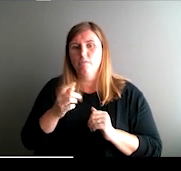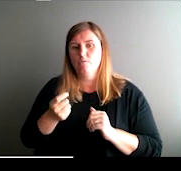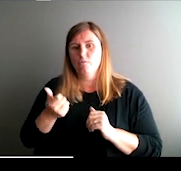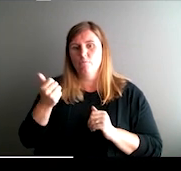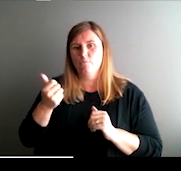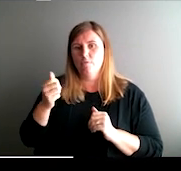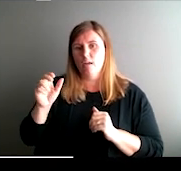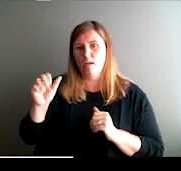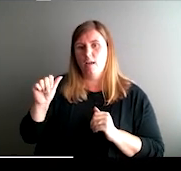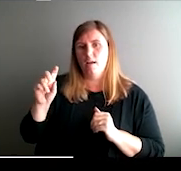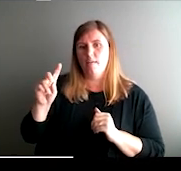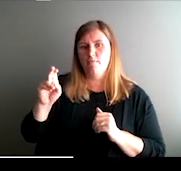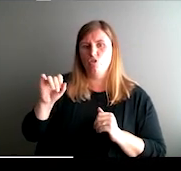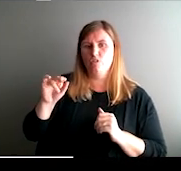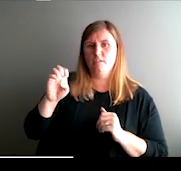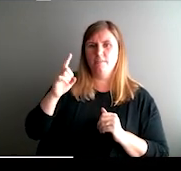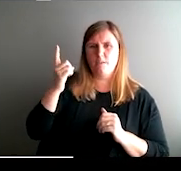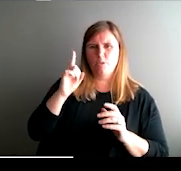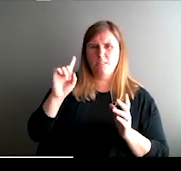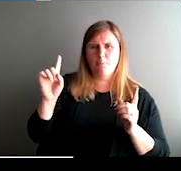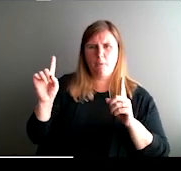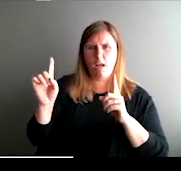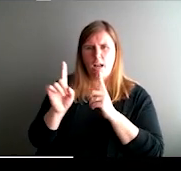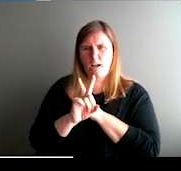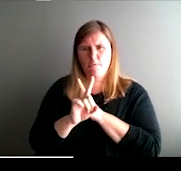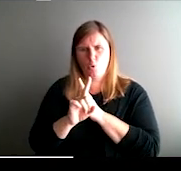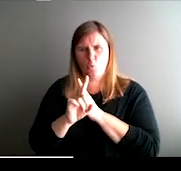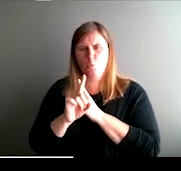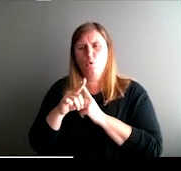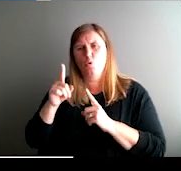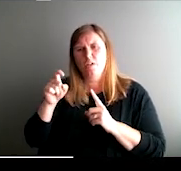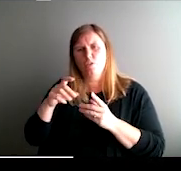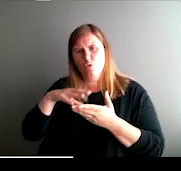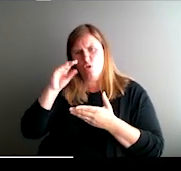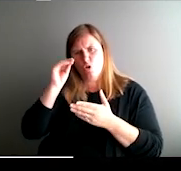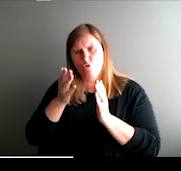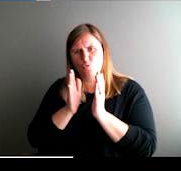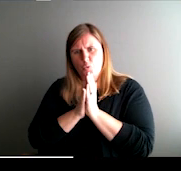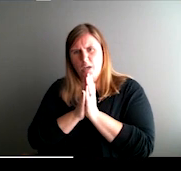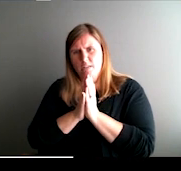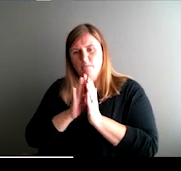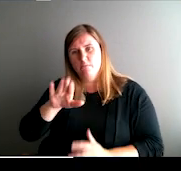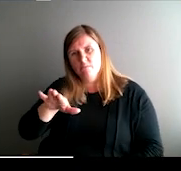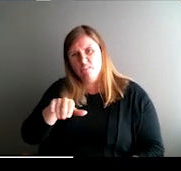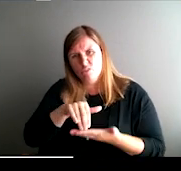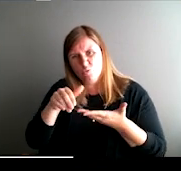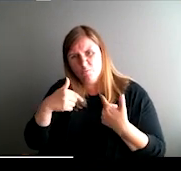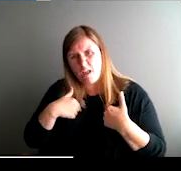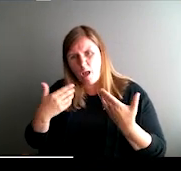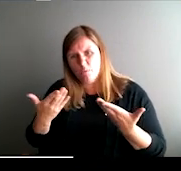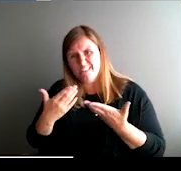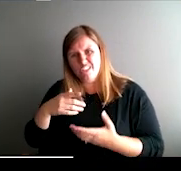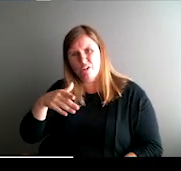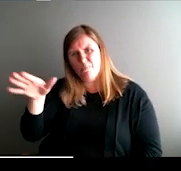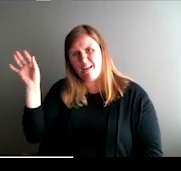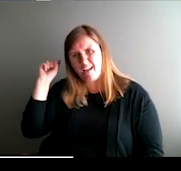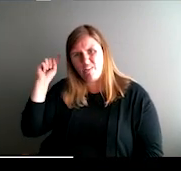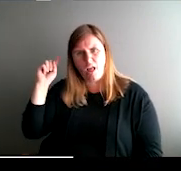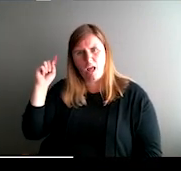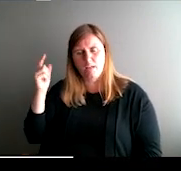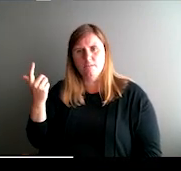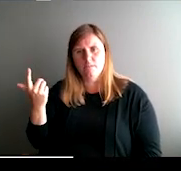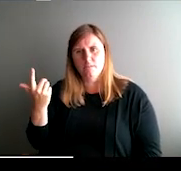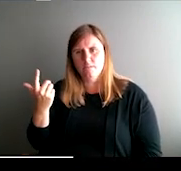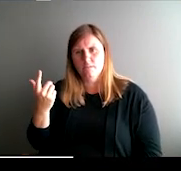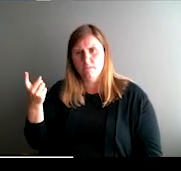aversive. If somebody's butting ahead of you in line, you need to learn to request, excuse me, I was here, back of the line, something along